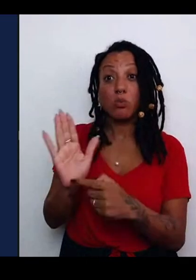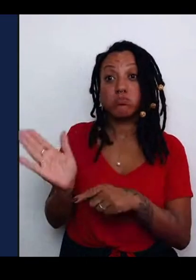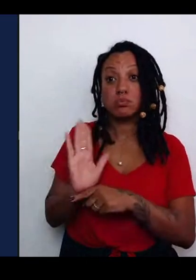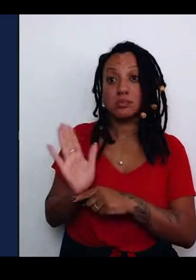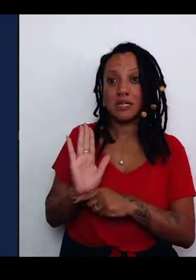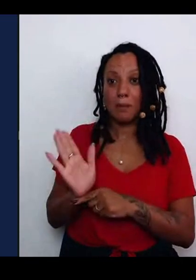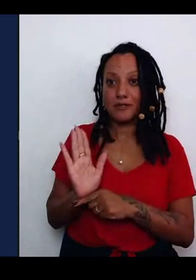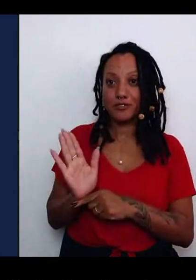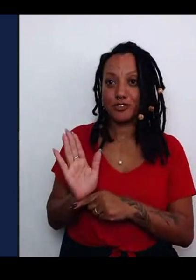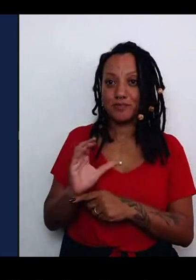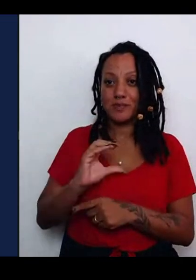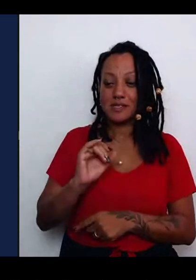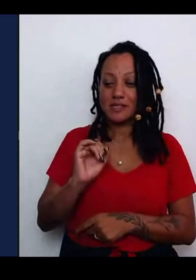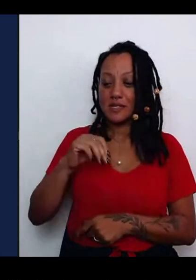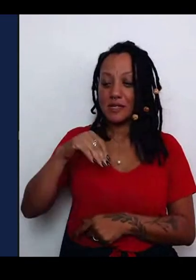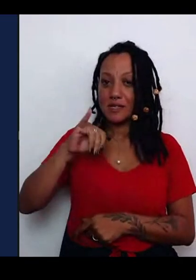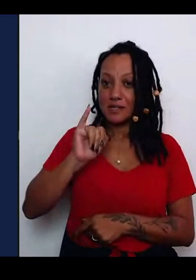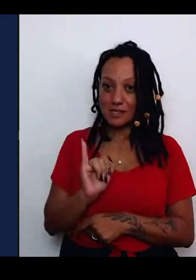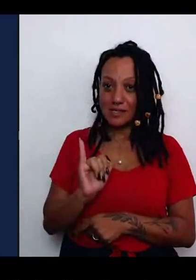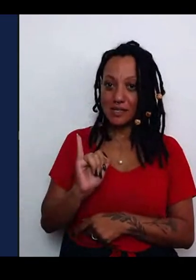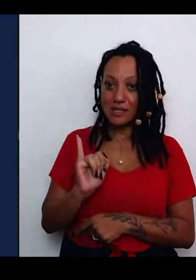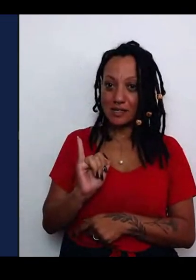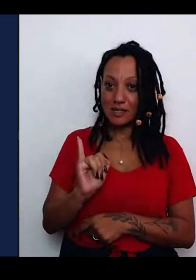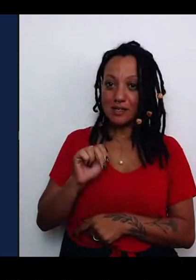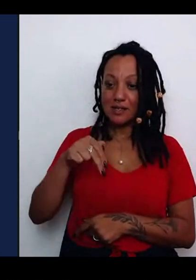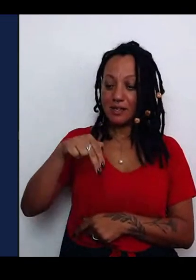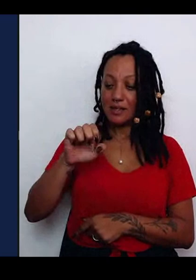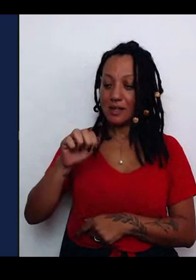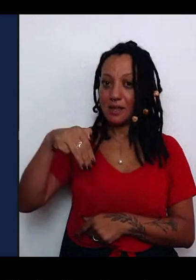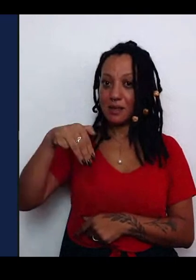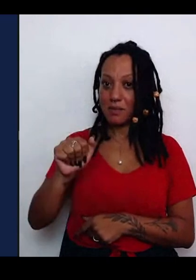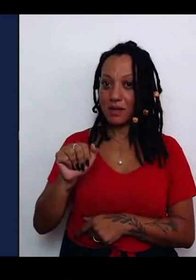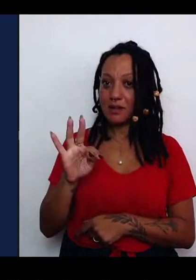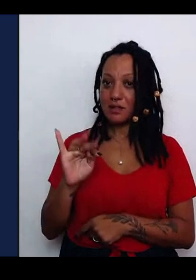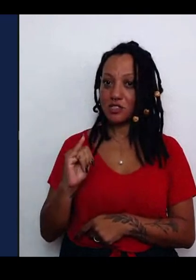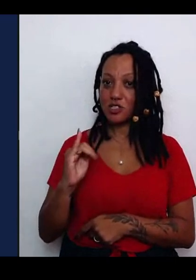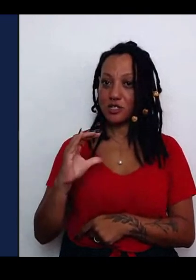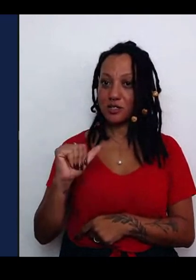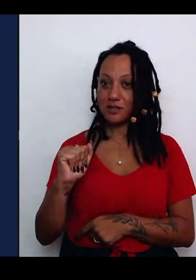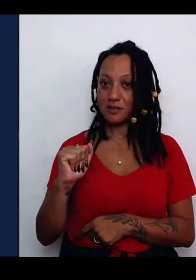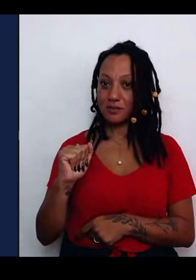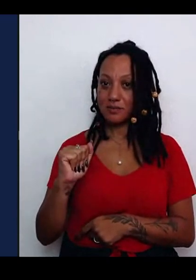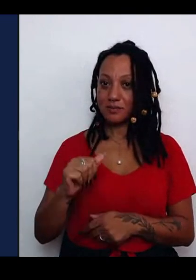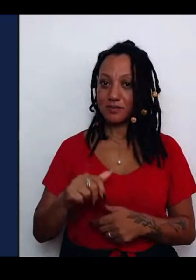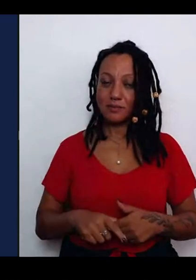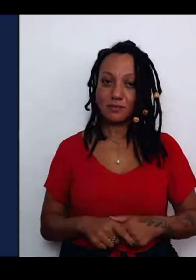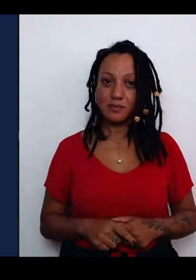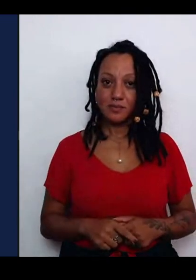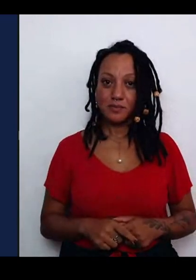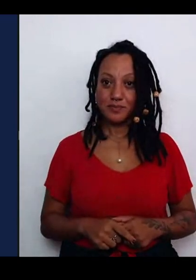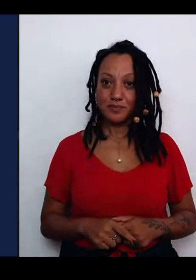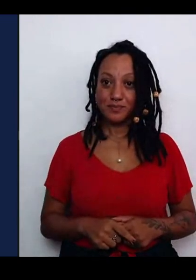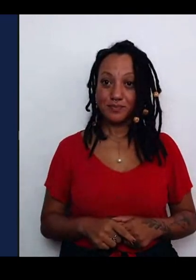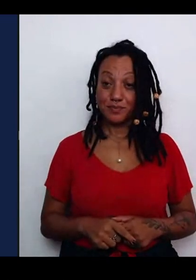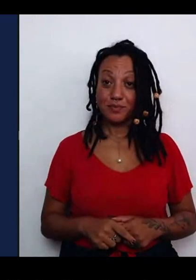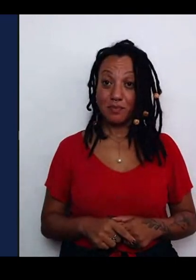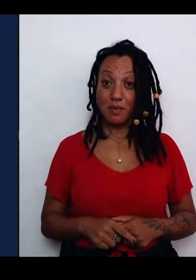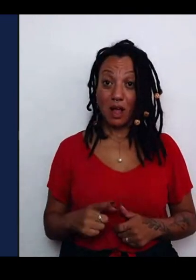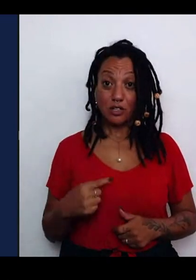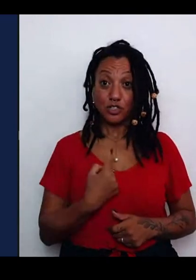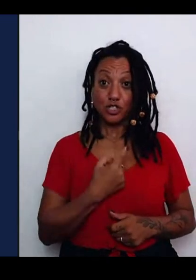Paulo and it closed in in October where you could see exactly the transmission of an exhibition space in a cinematic space